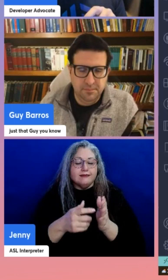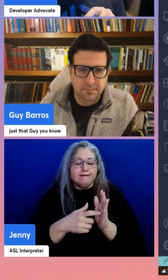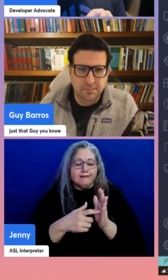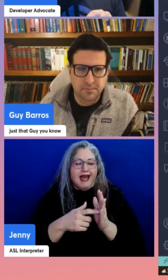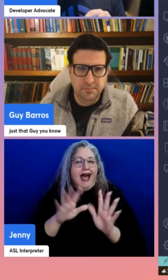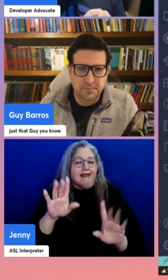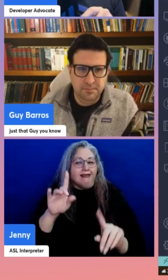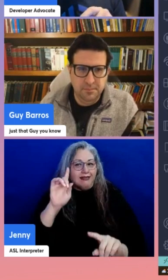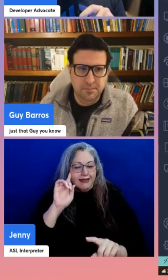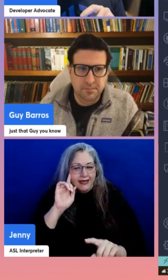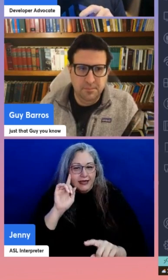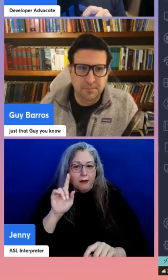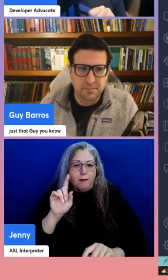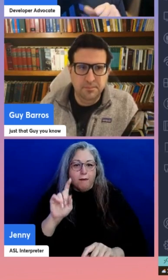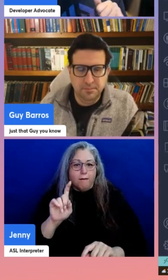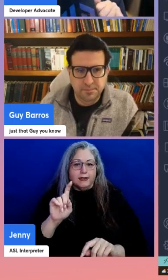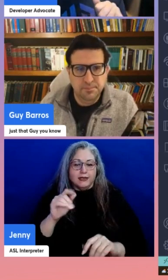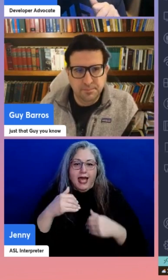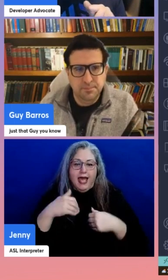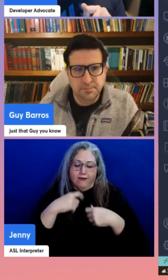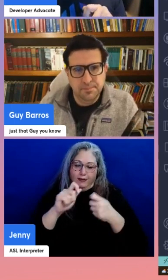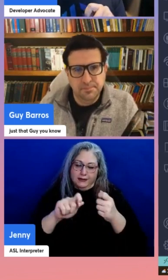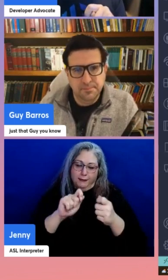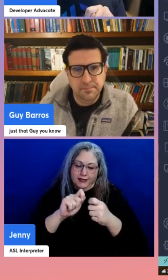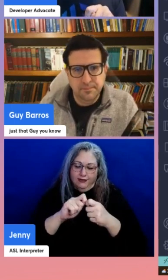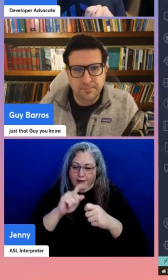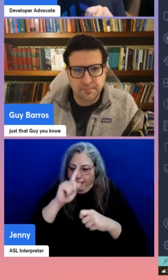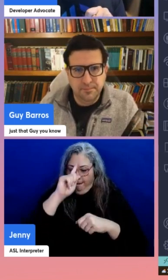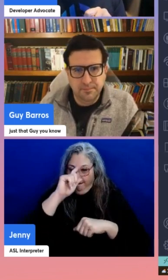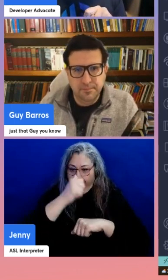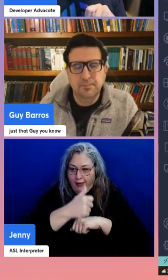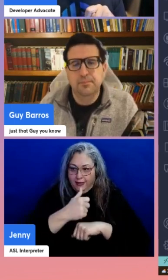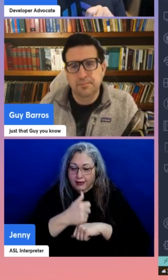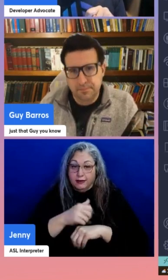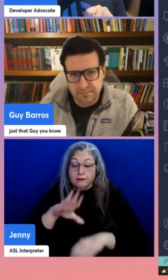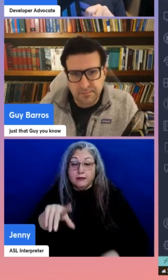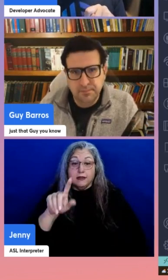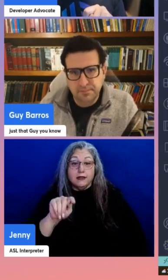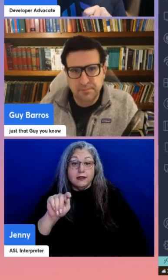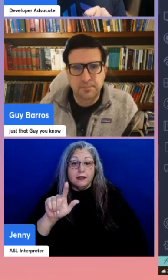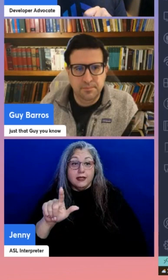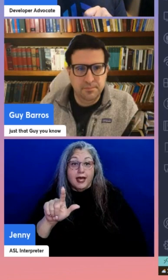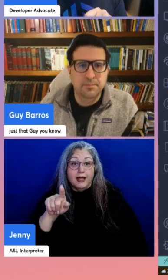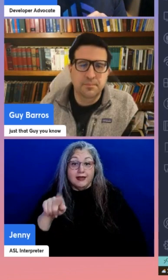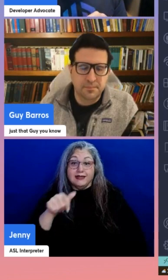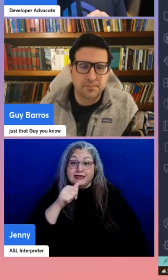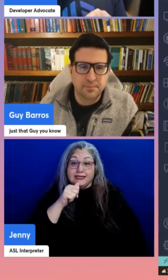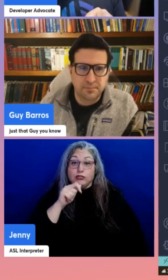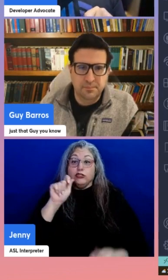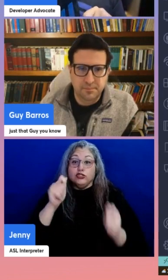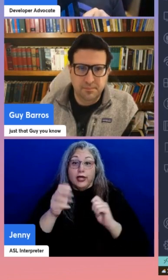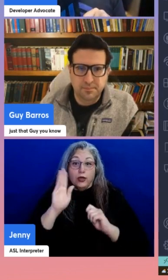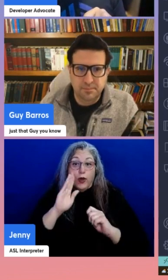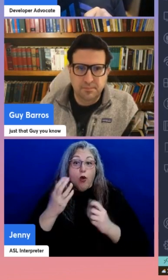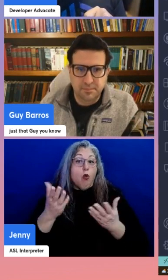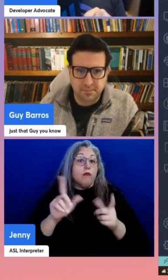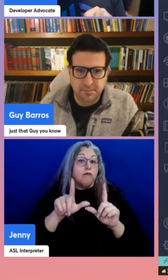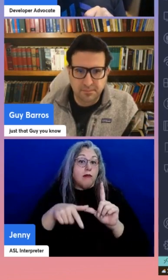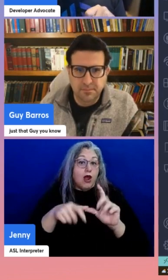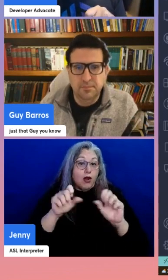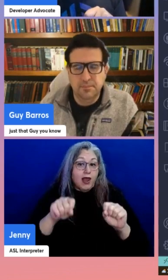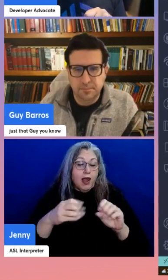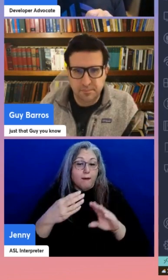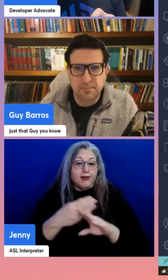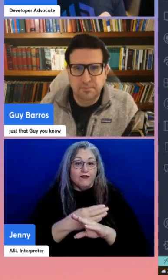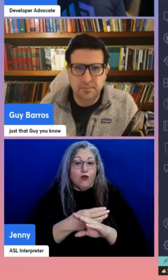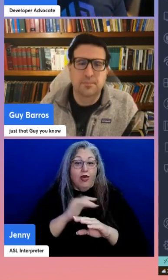need to have the very sort of specific mentality that the TTL on the secret will change. It could expire before the life